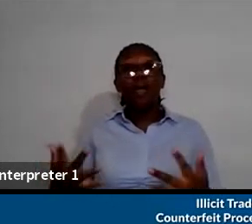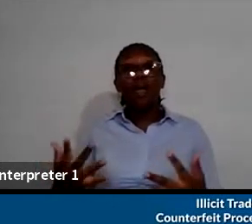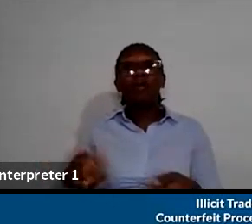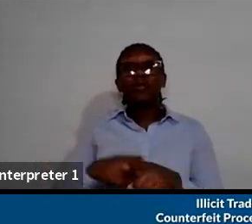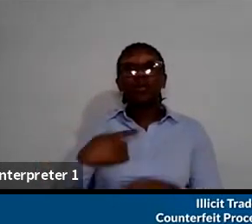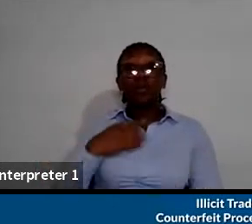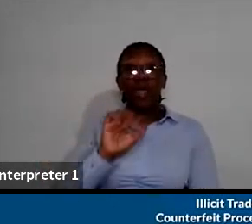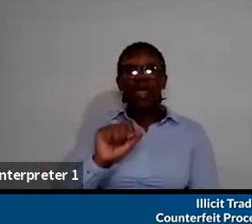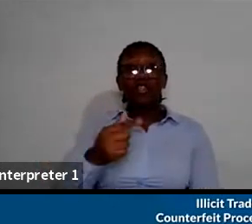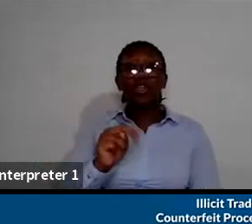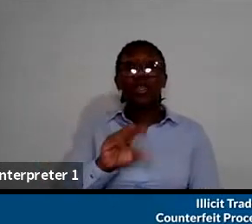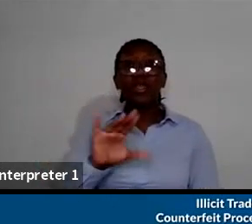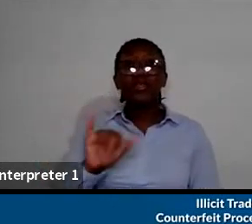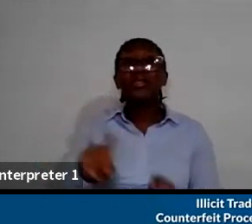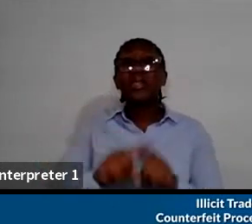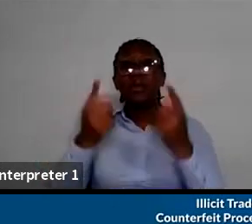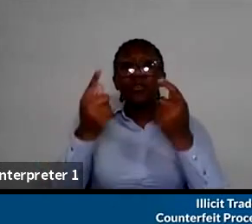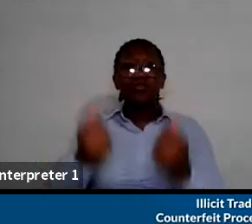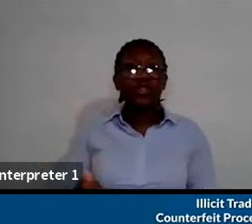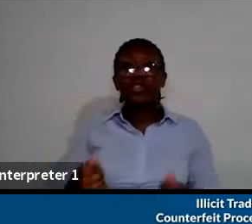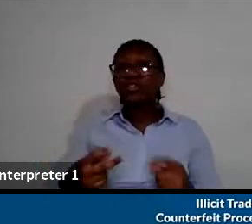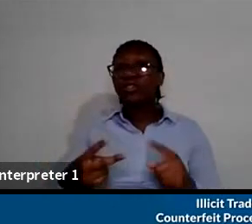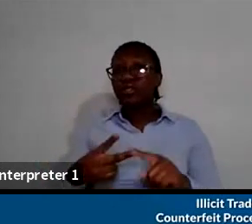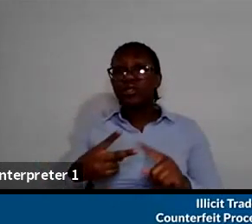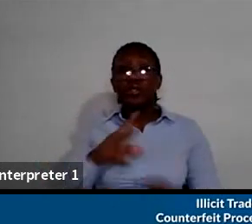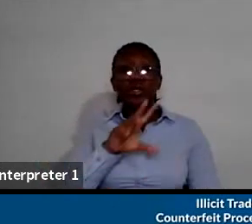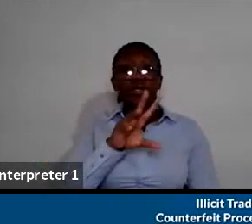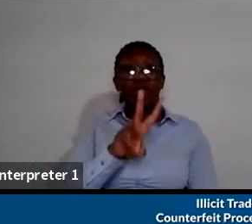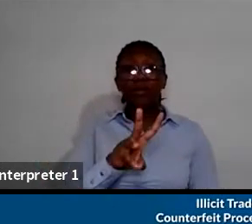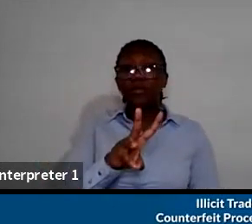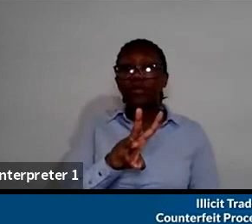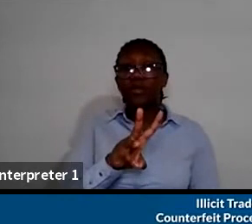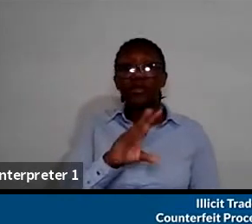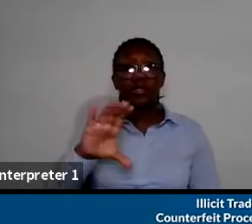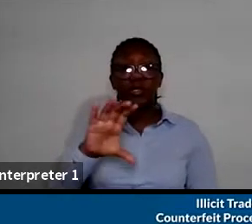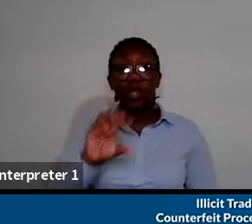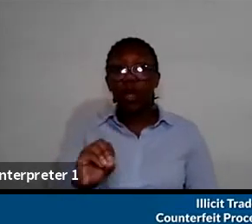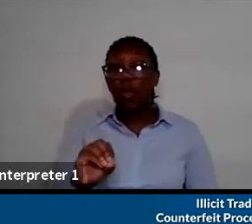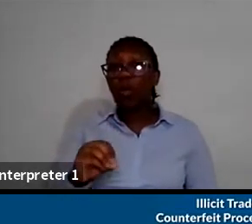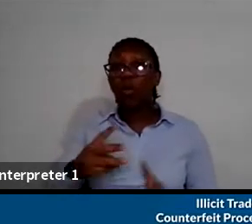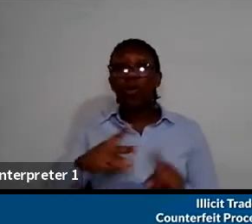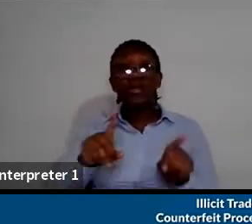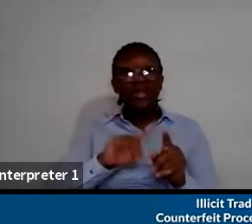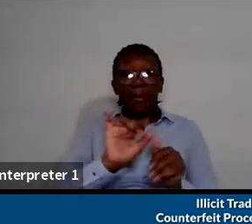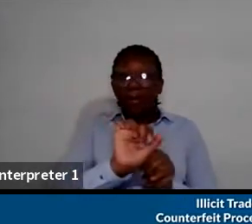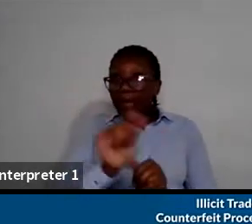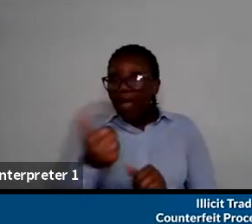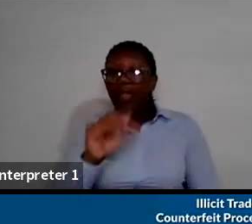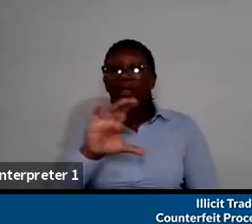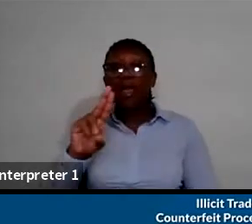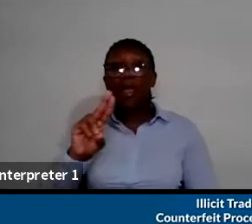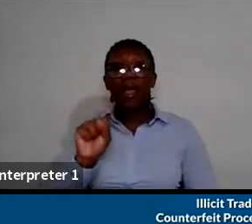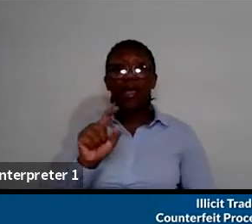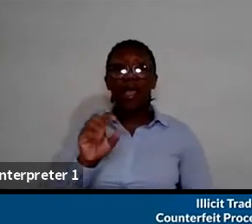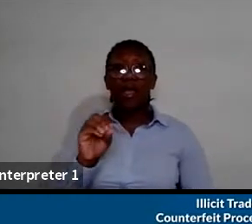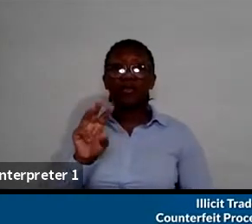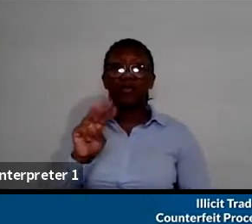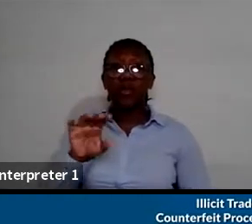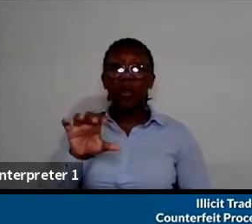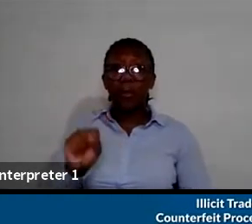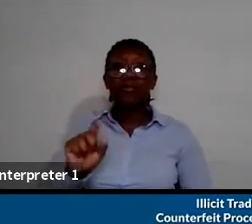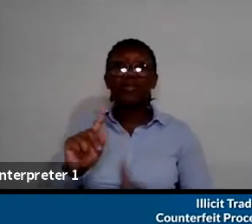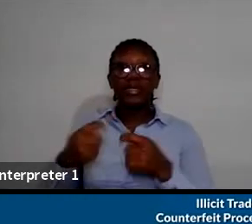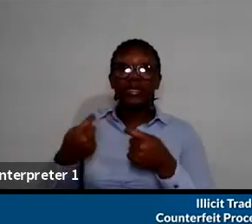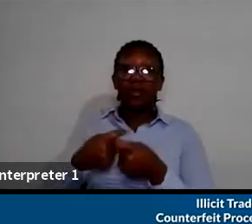like Treasury and the WCO, as well as our other customs counterparts, to ensure that we can have a